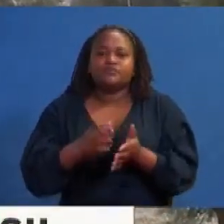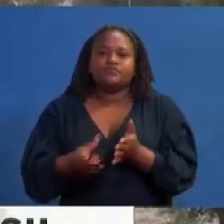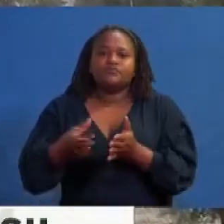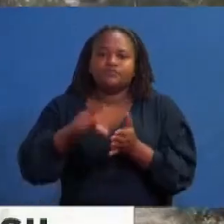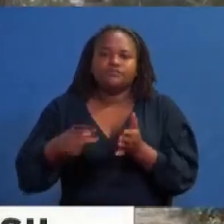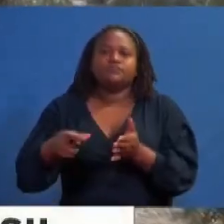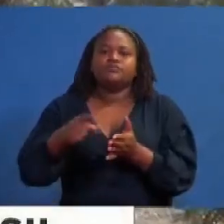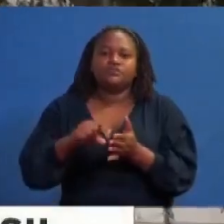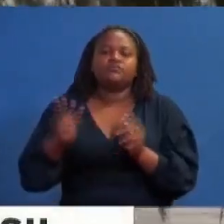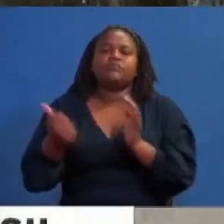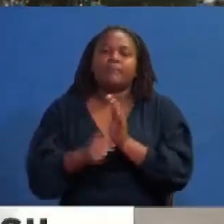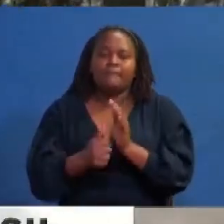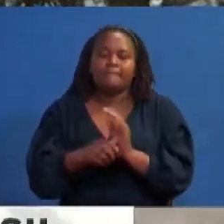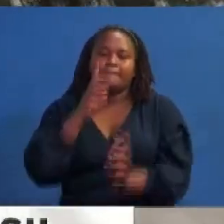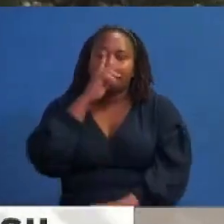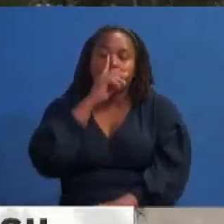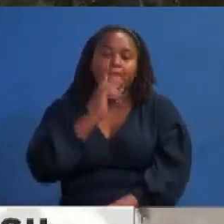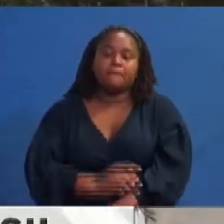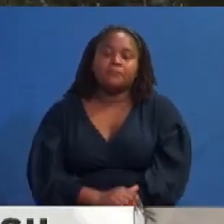an epidemic.